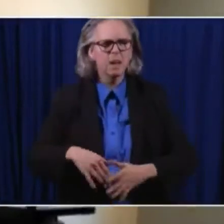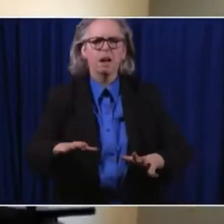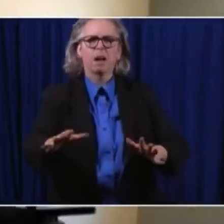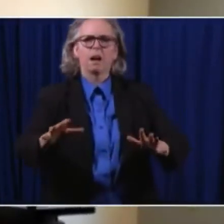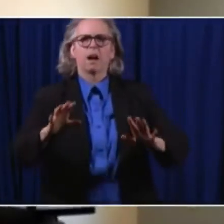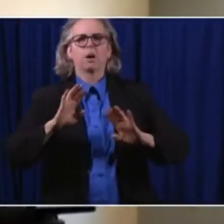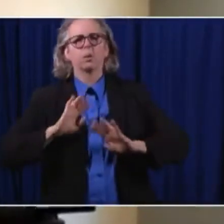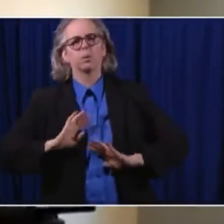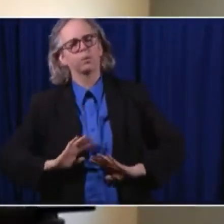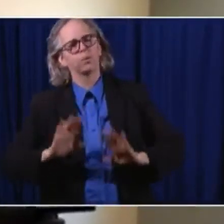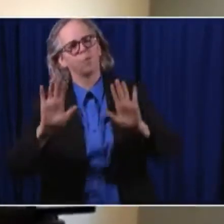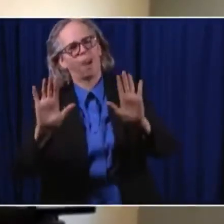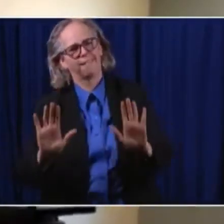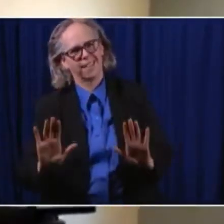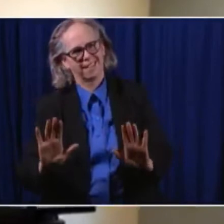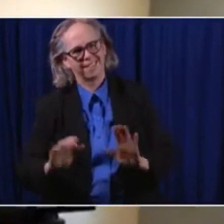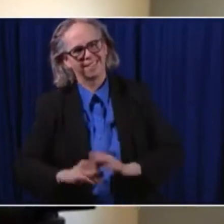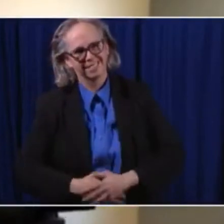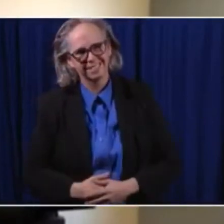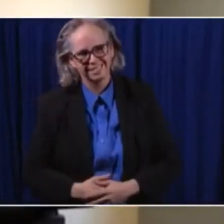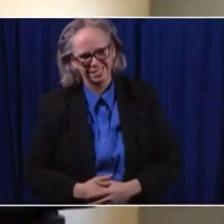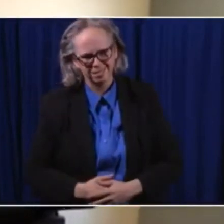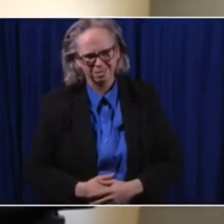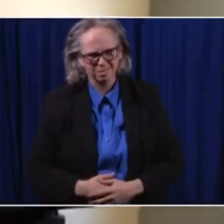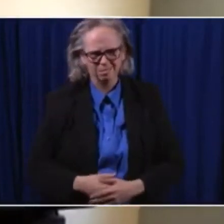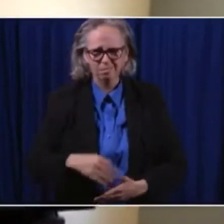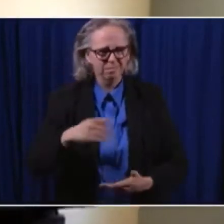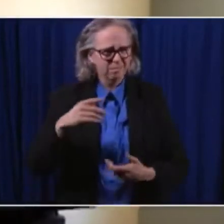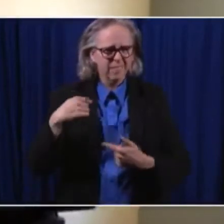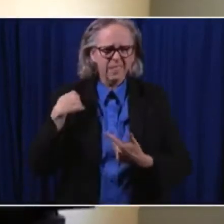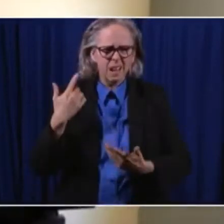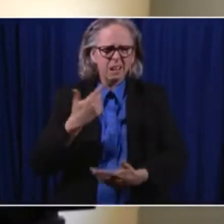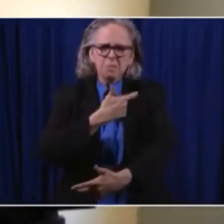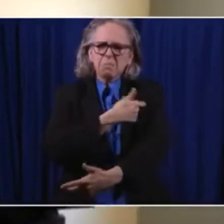wonderful. I really didn't feel the need to go in.